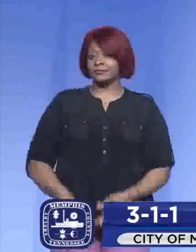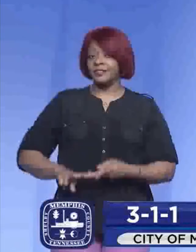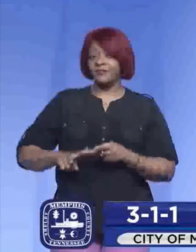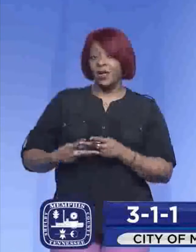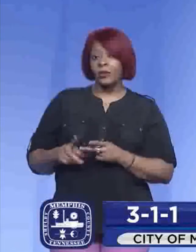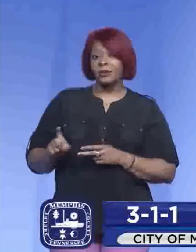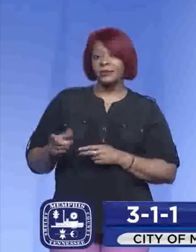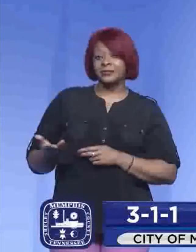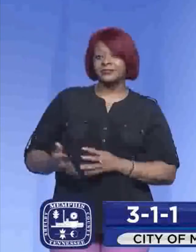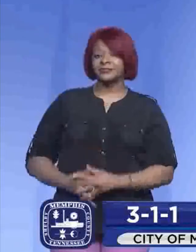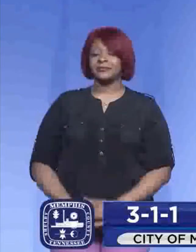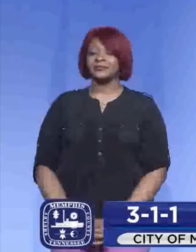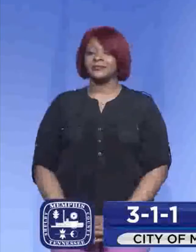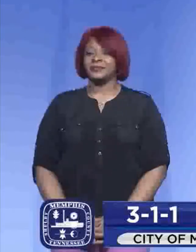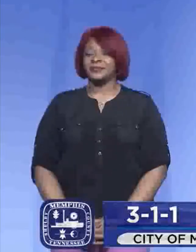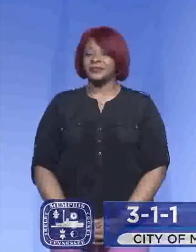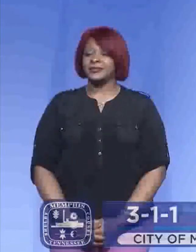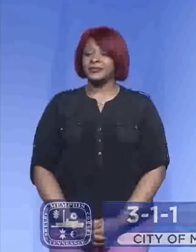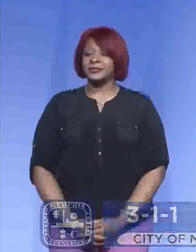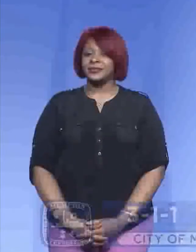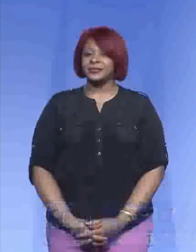Follow up, Omar?